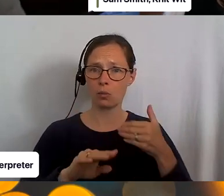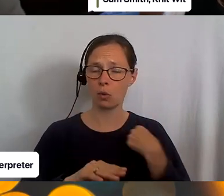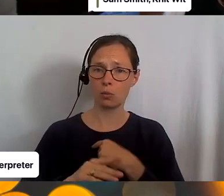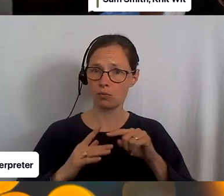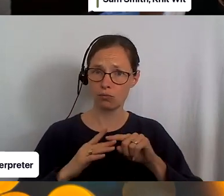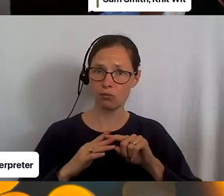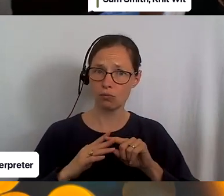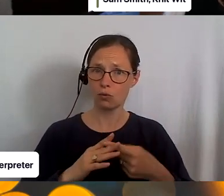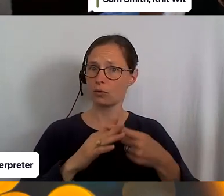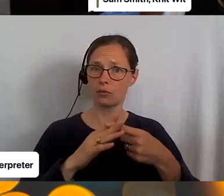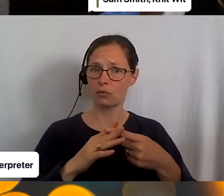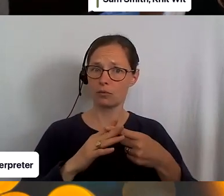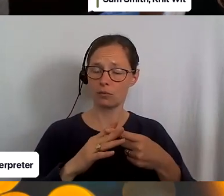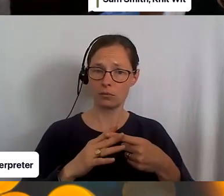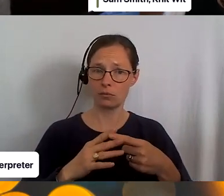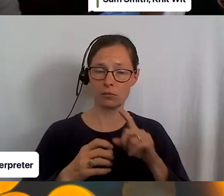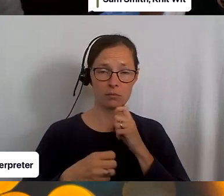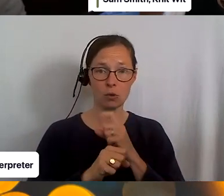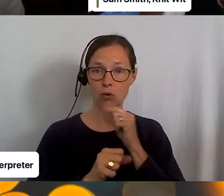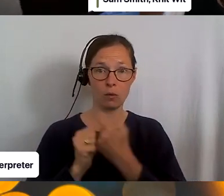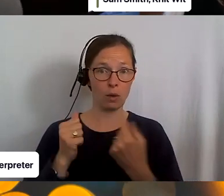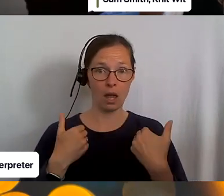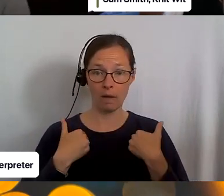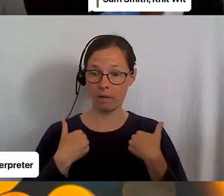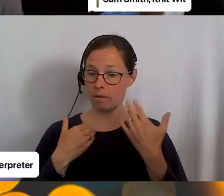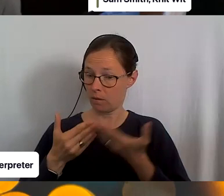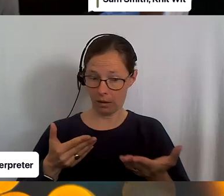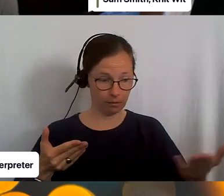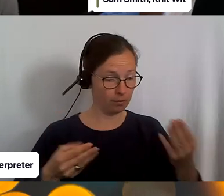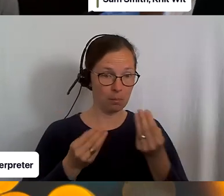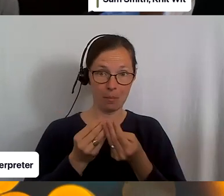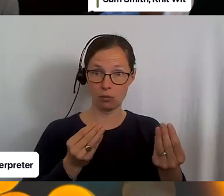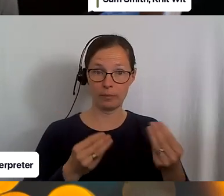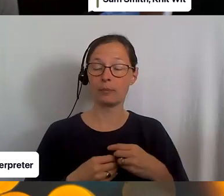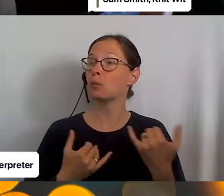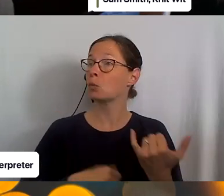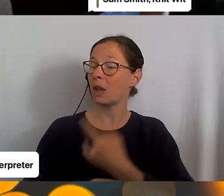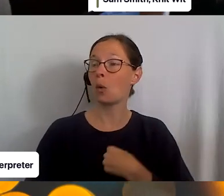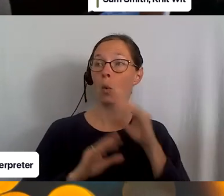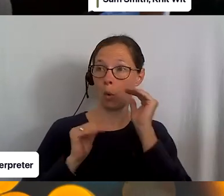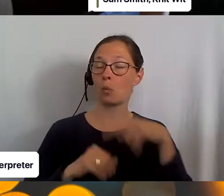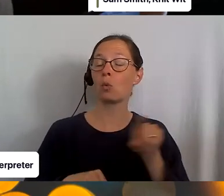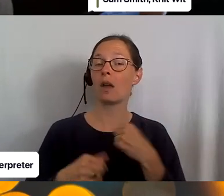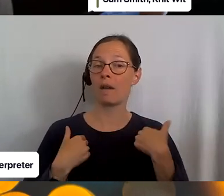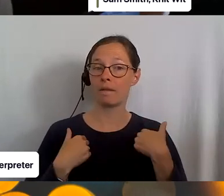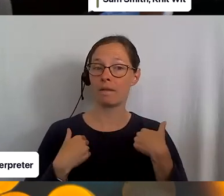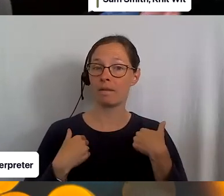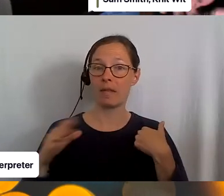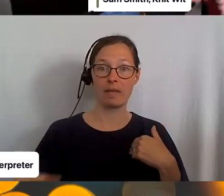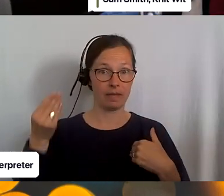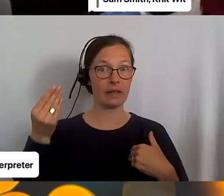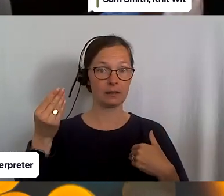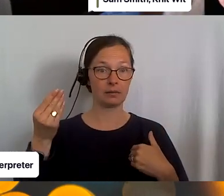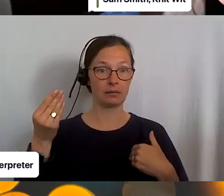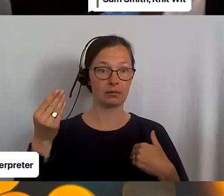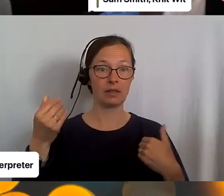nitty gritty? Make sure everybody's got their materials. Well, today I was hoping that you would have had this in hand, so